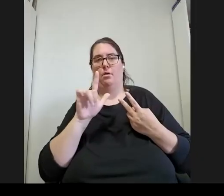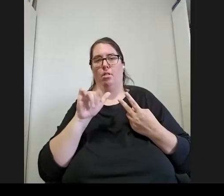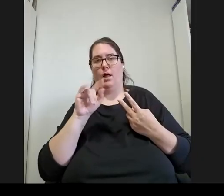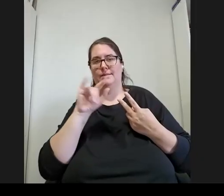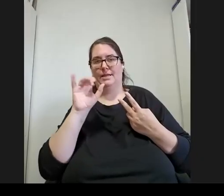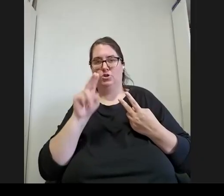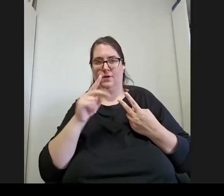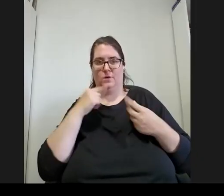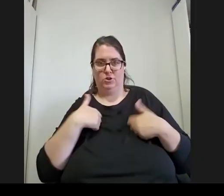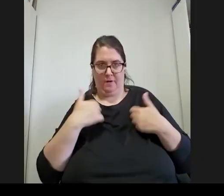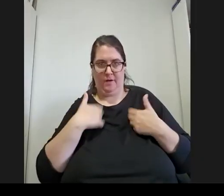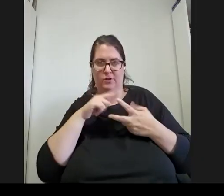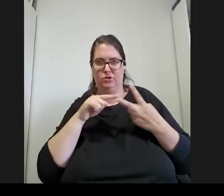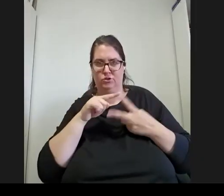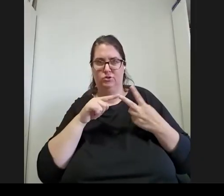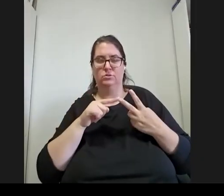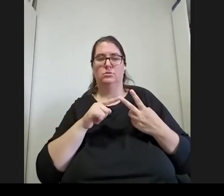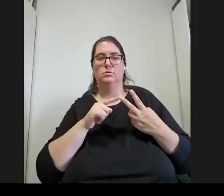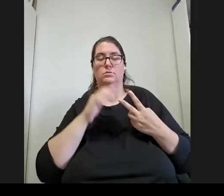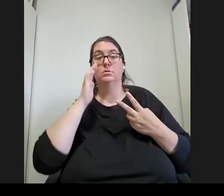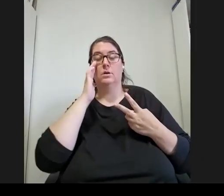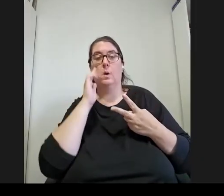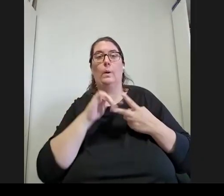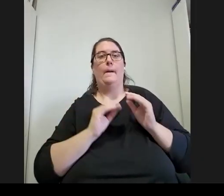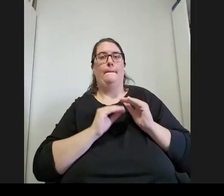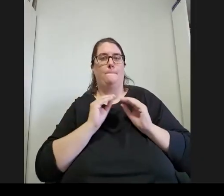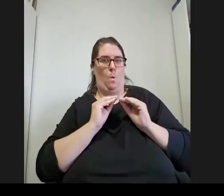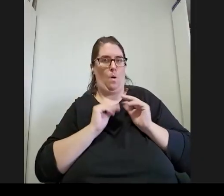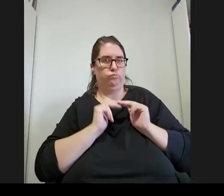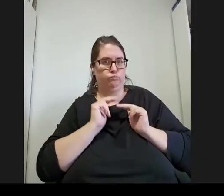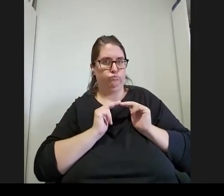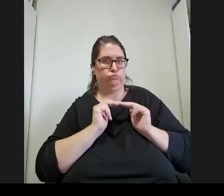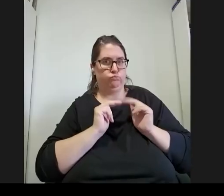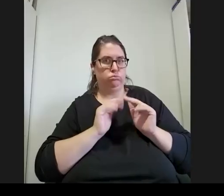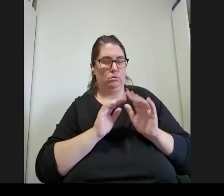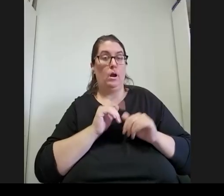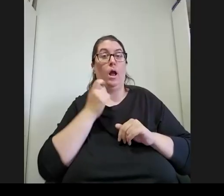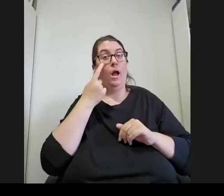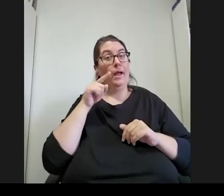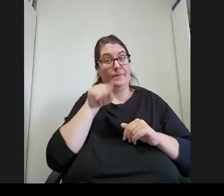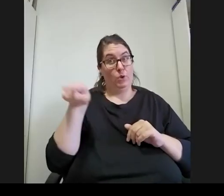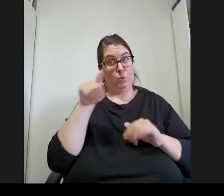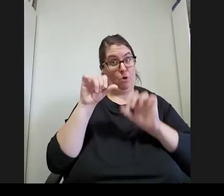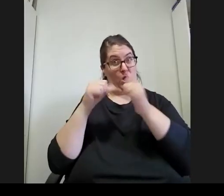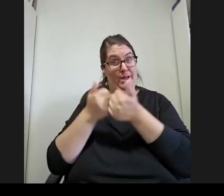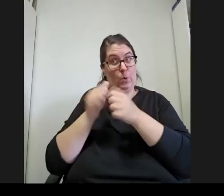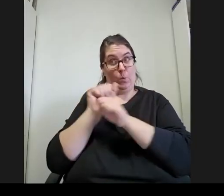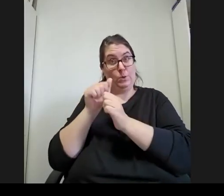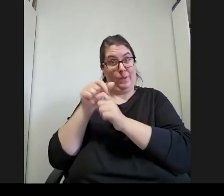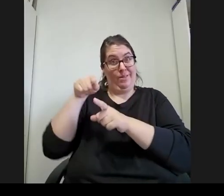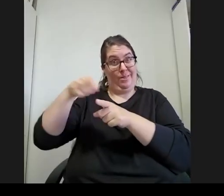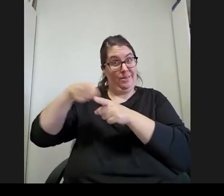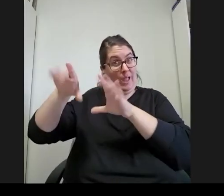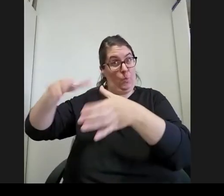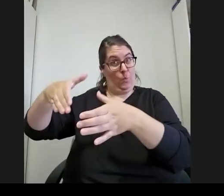another one. And in those two areas where we'll be actually, if you are an agency that works with that particular